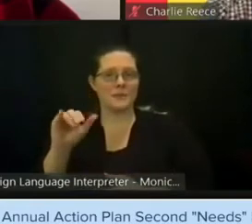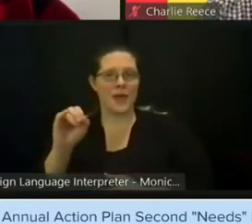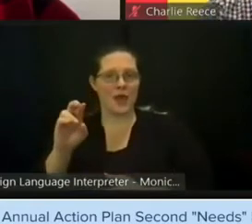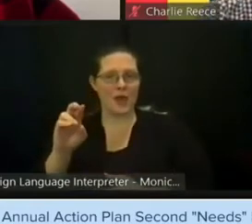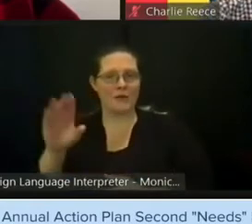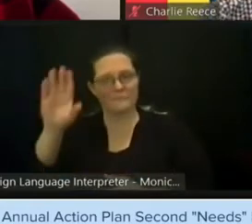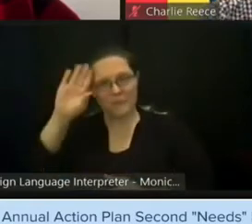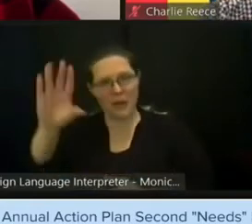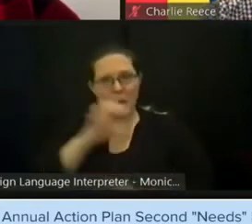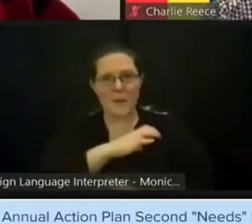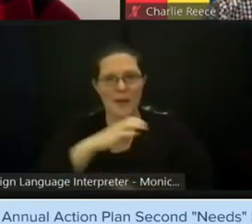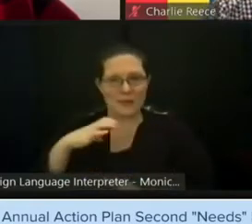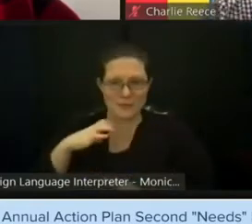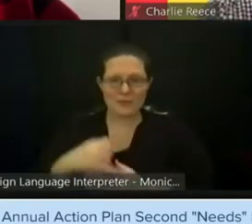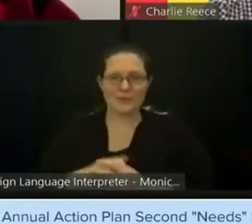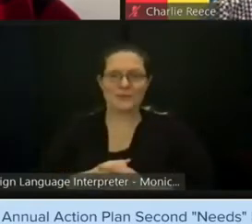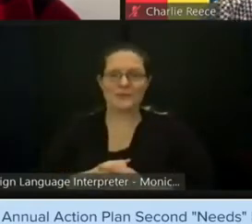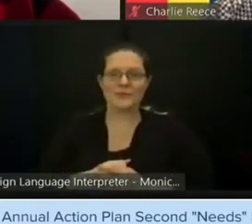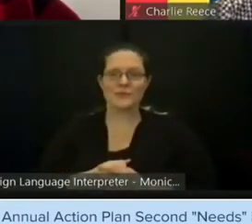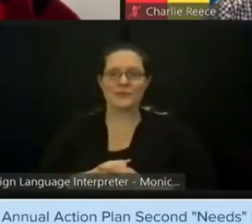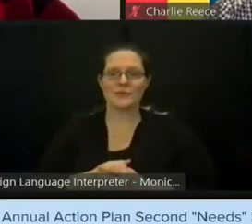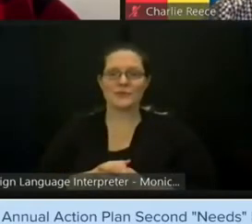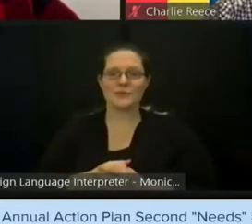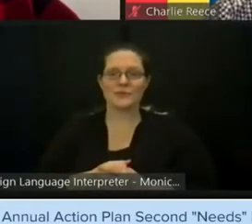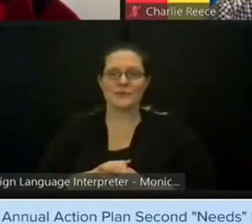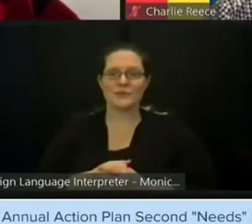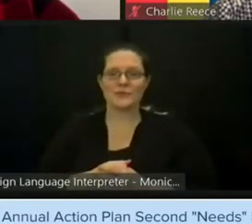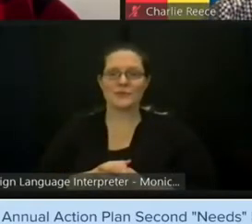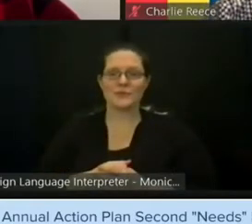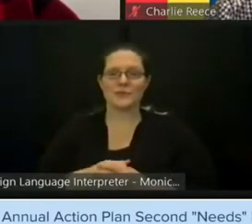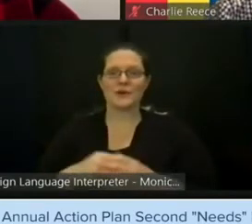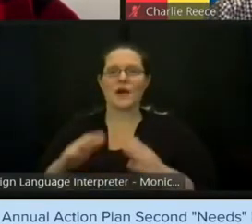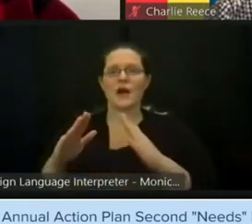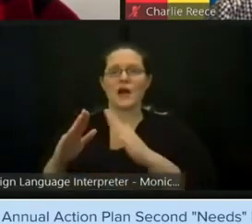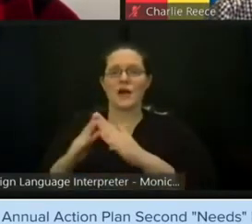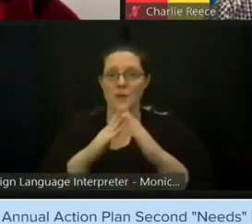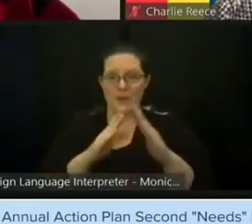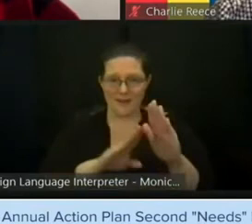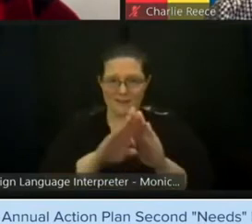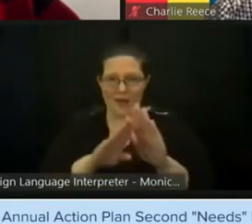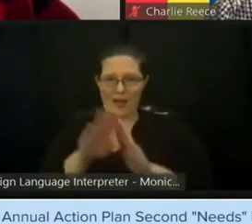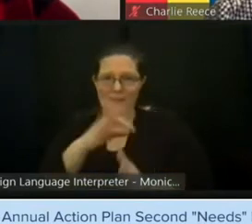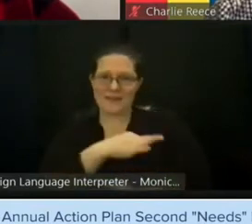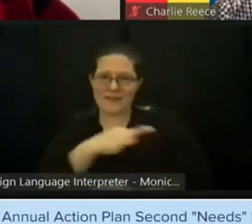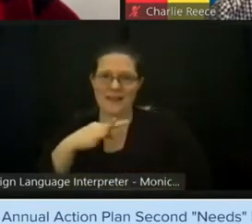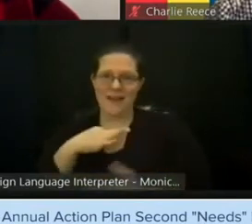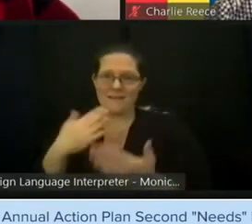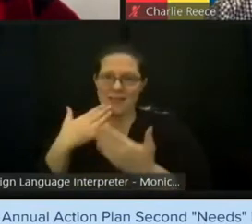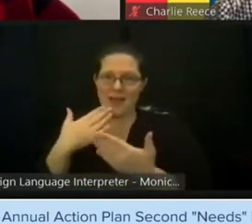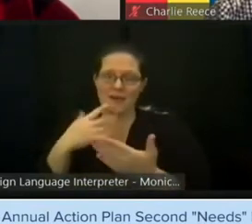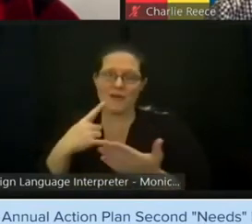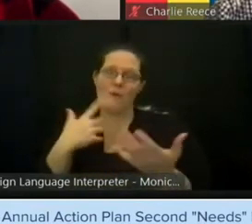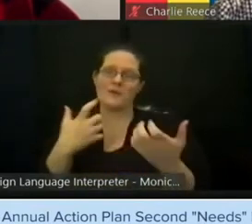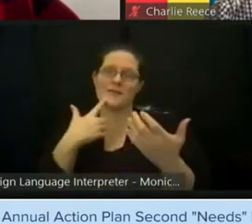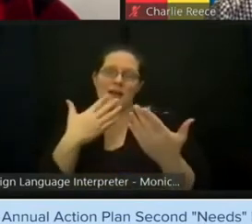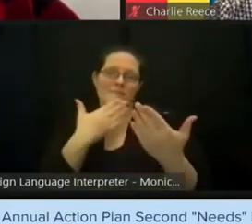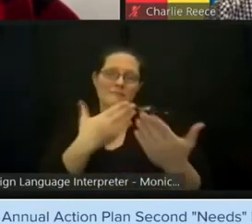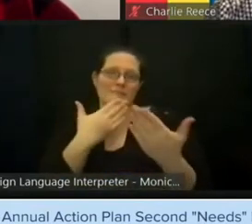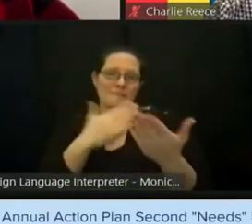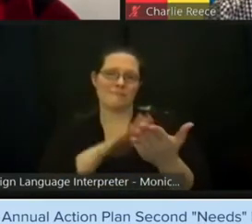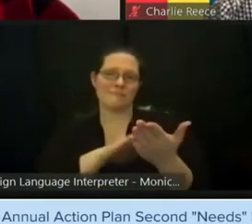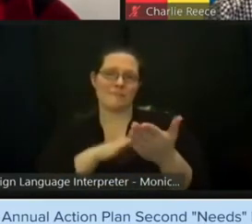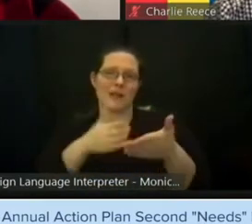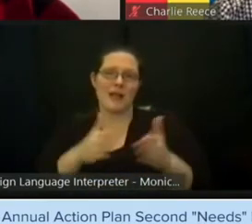Council, and the community development staff. I want to first commend you all for allowing